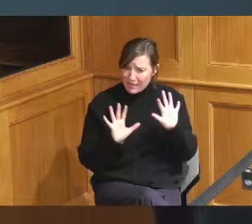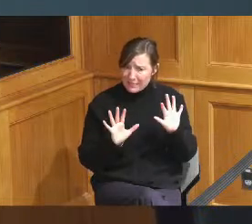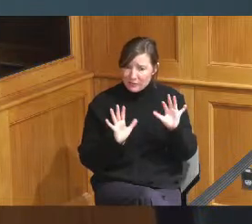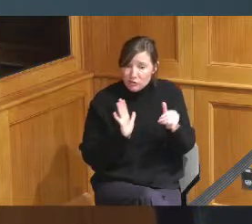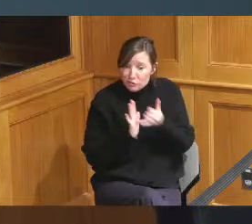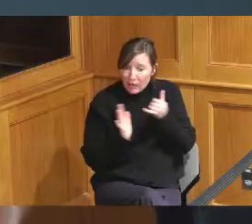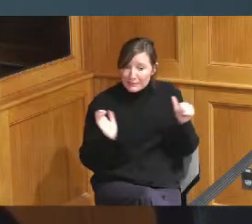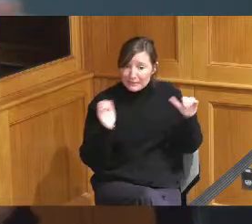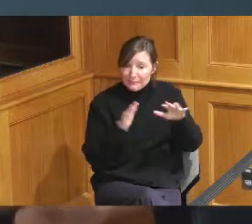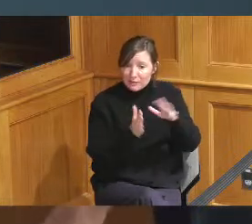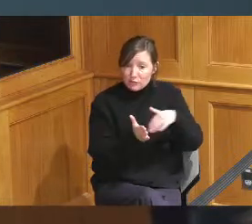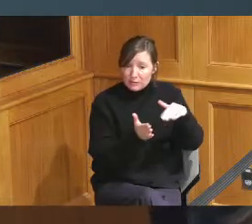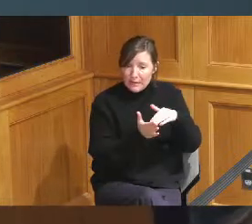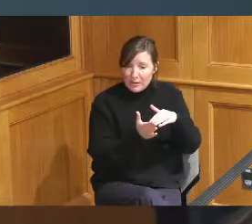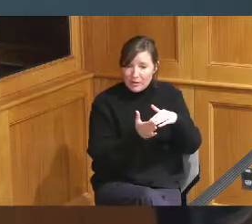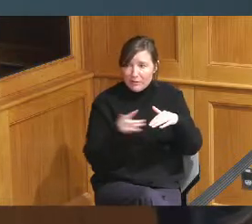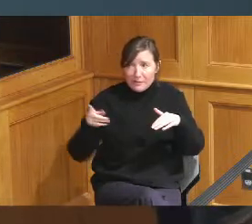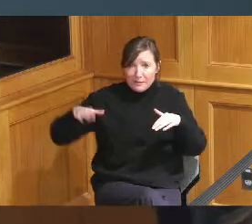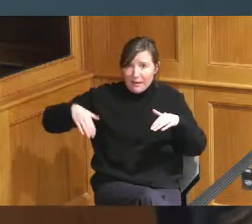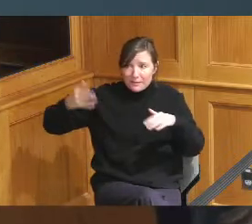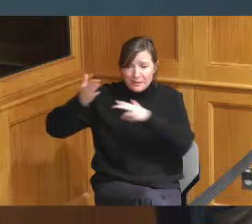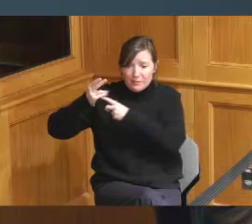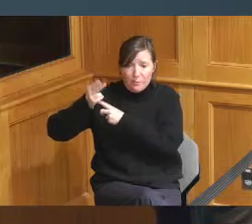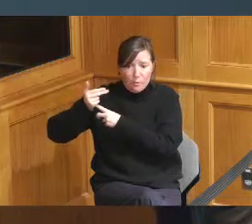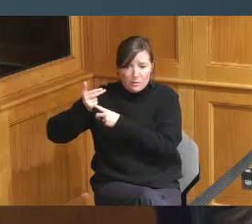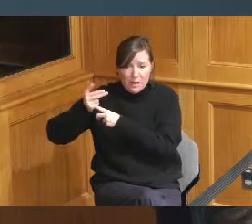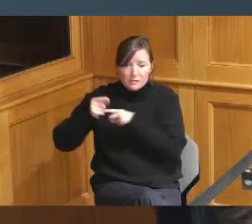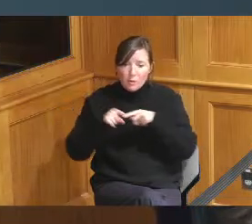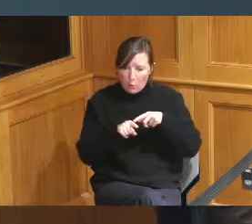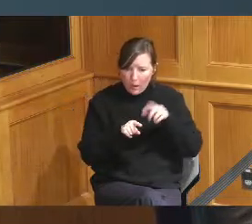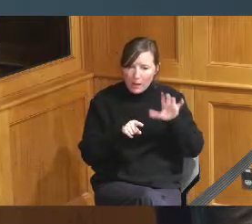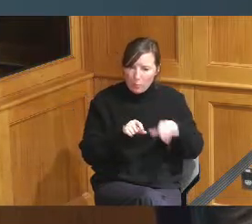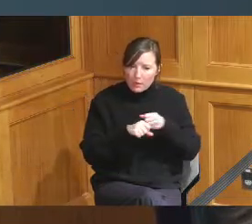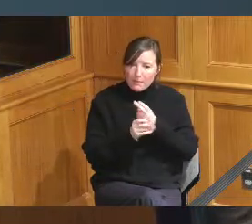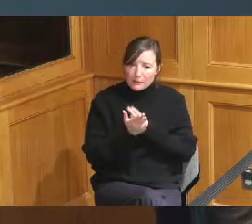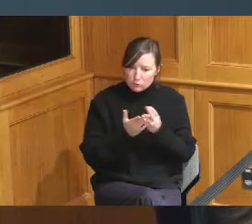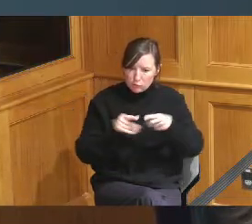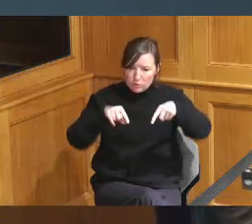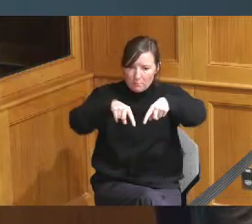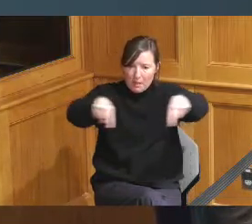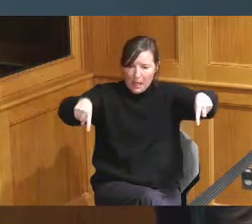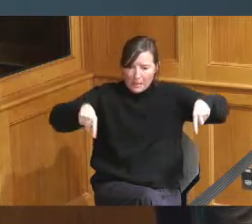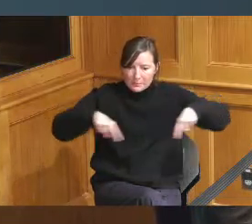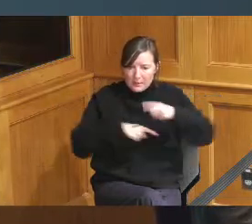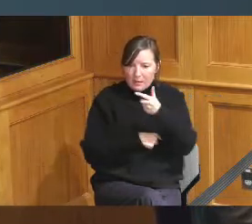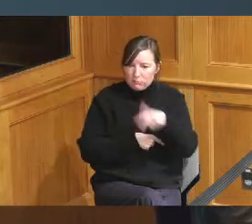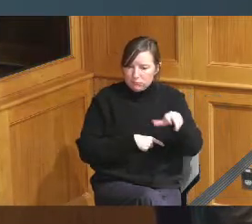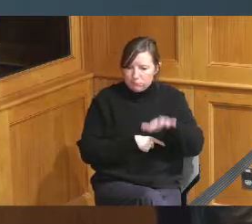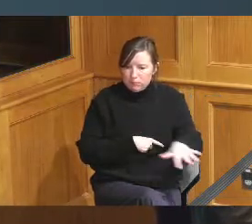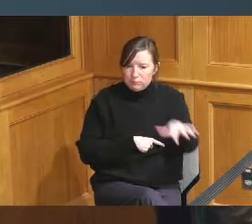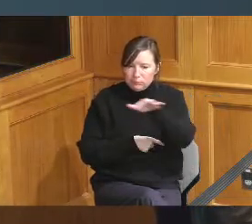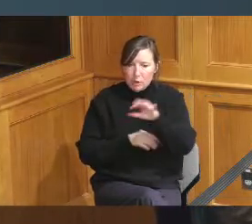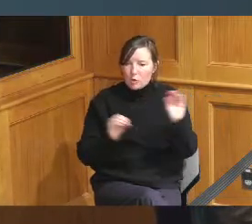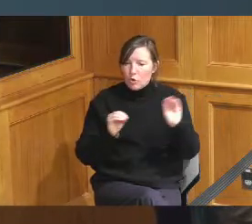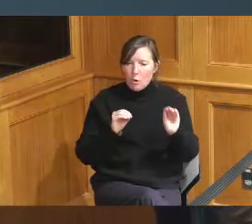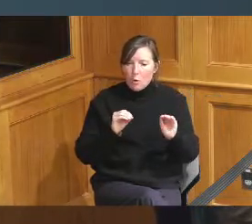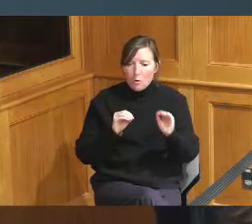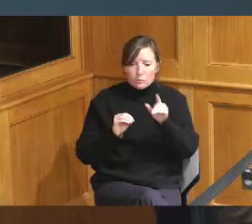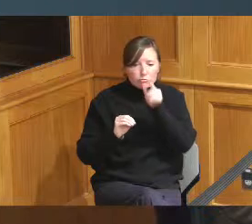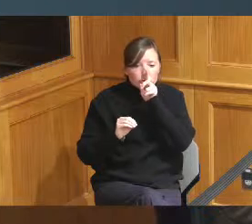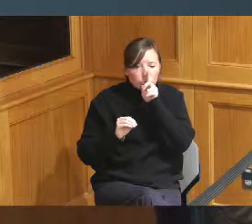convention center, not even the hotel. I just want to make sure that this part, the plaza, there's no additional